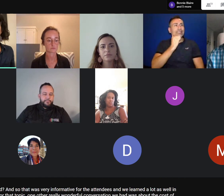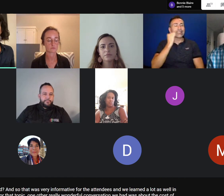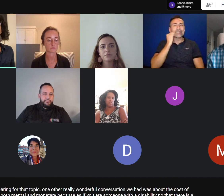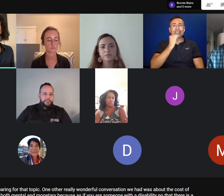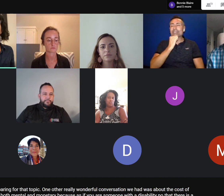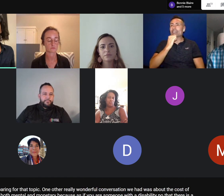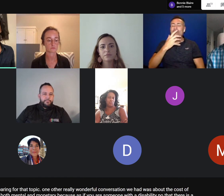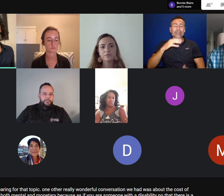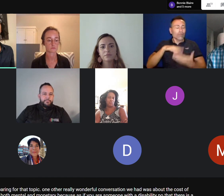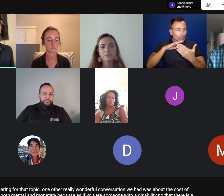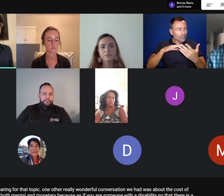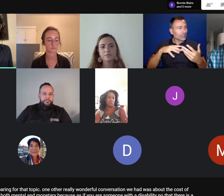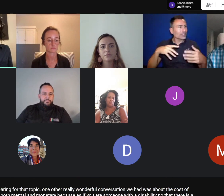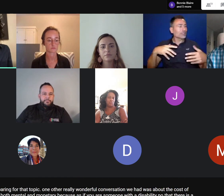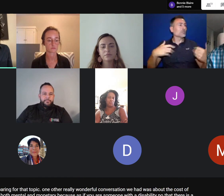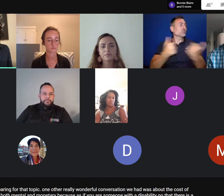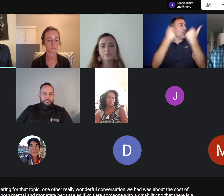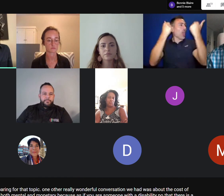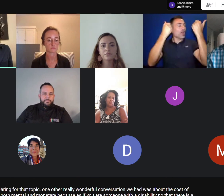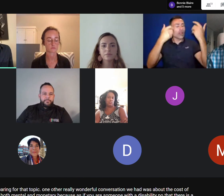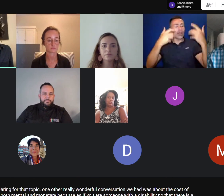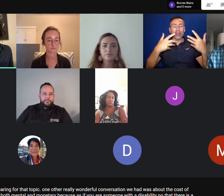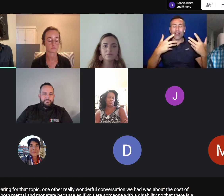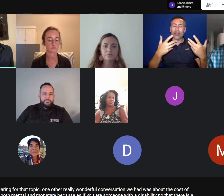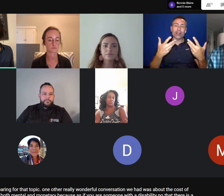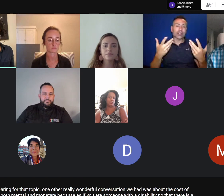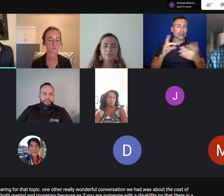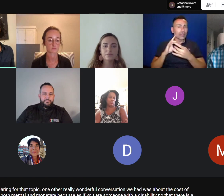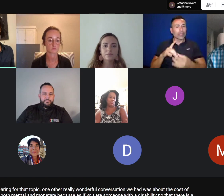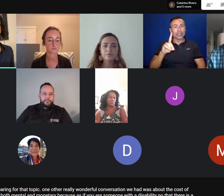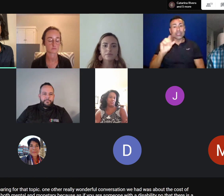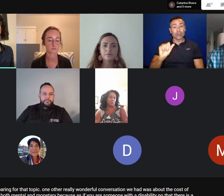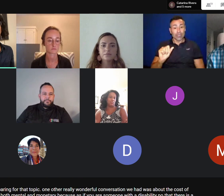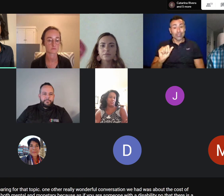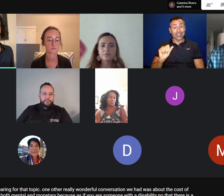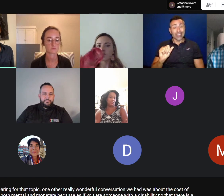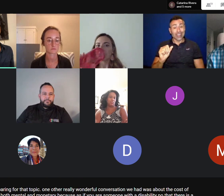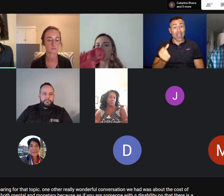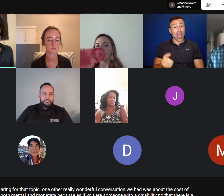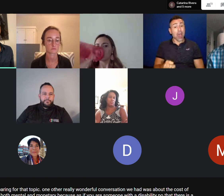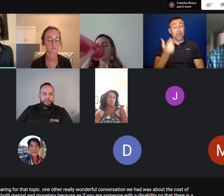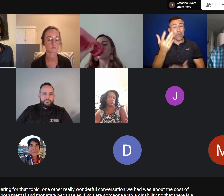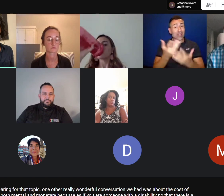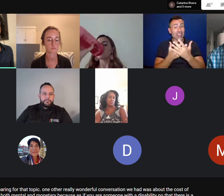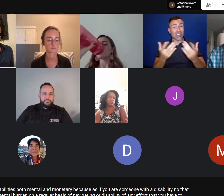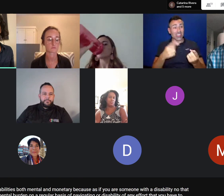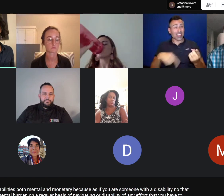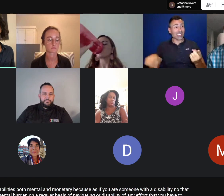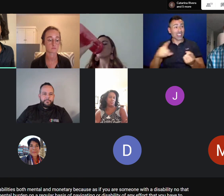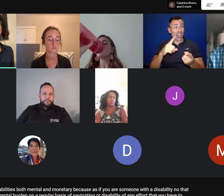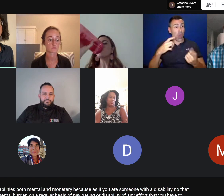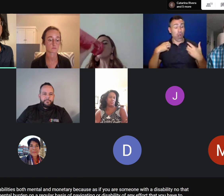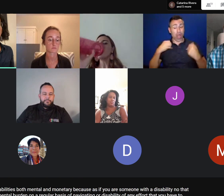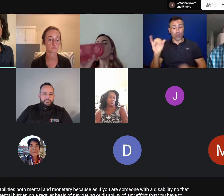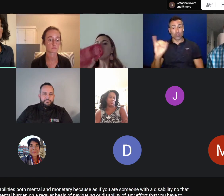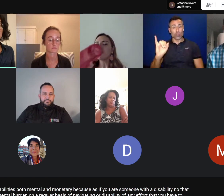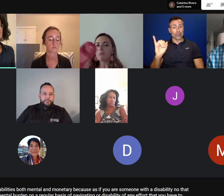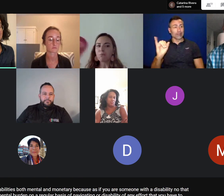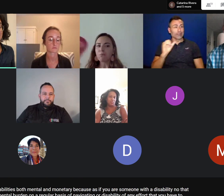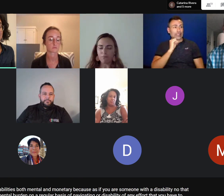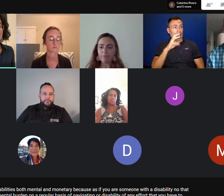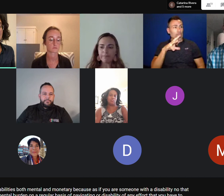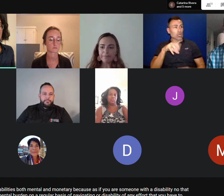your disability. And then on top of that, there are a lot of things that are not covered by health insurance. Having a disability can be